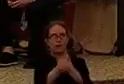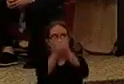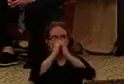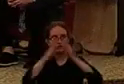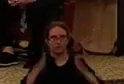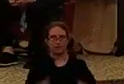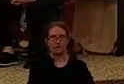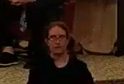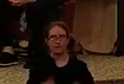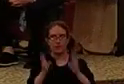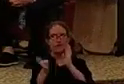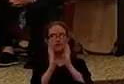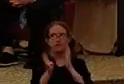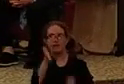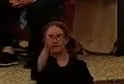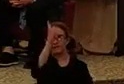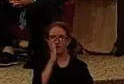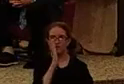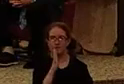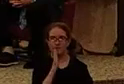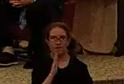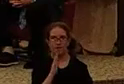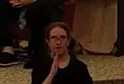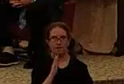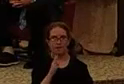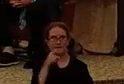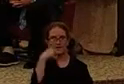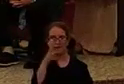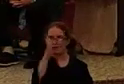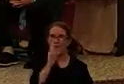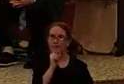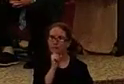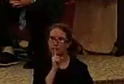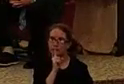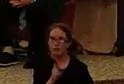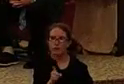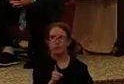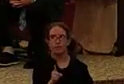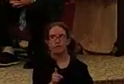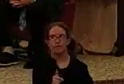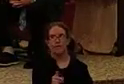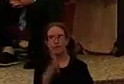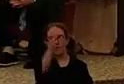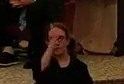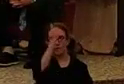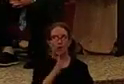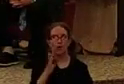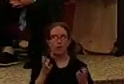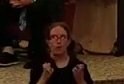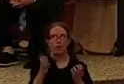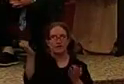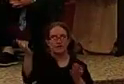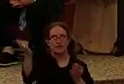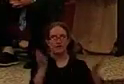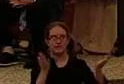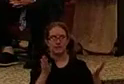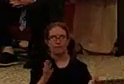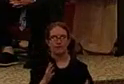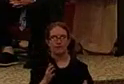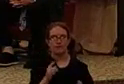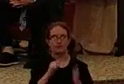He had already been talking to God. He had already been saying, God, if you're really real, if you're the God you want us to serve, then